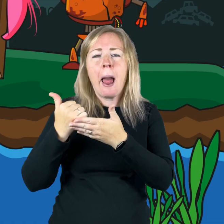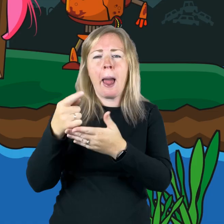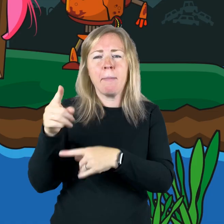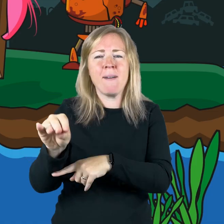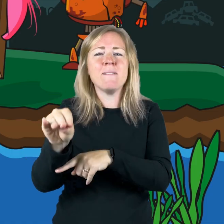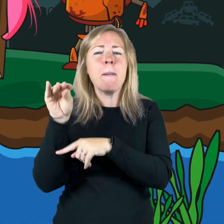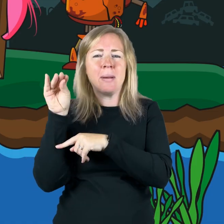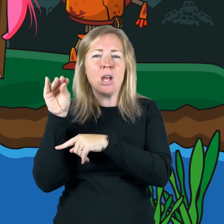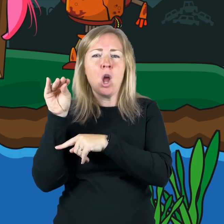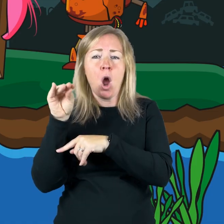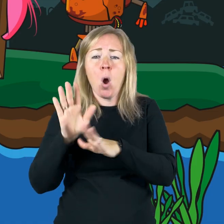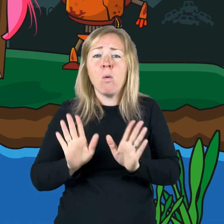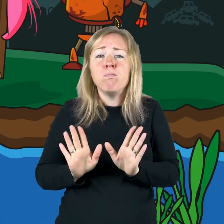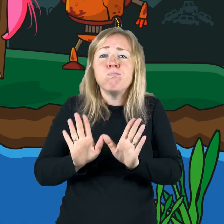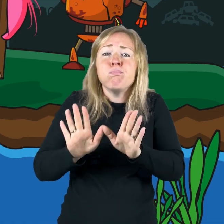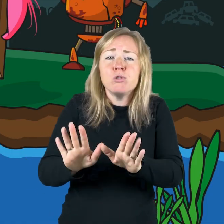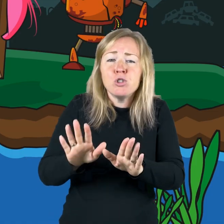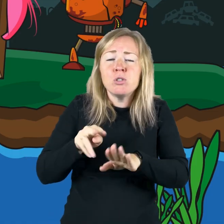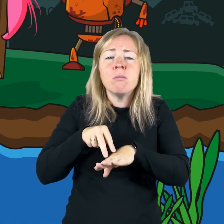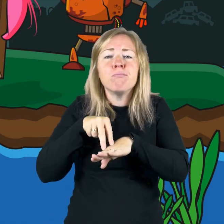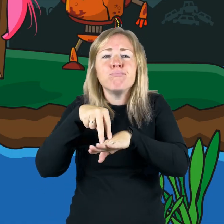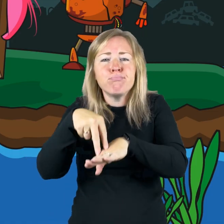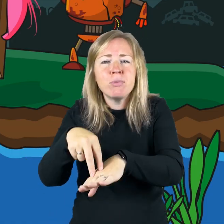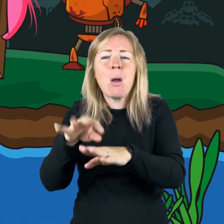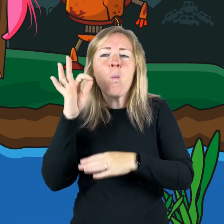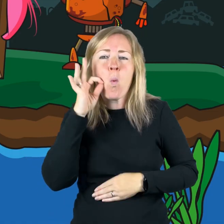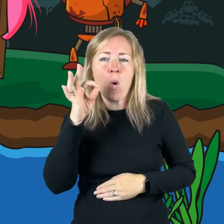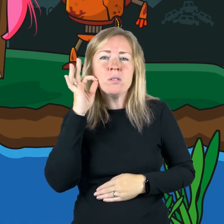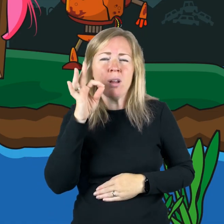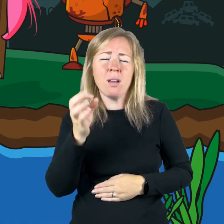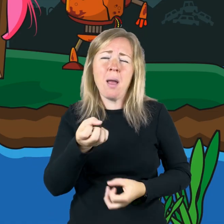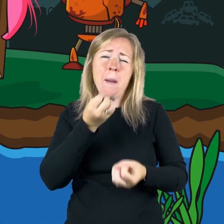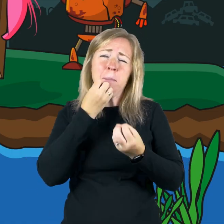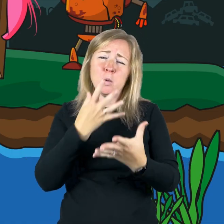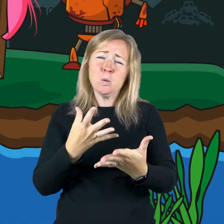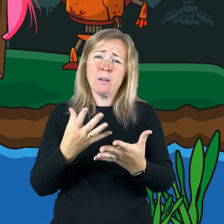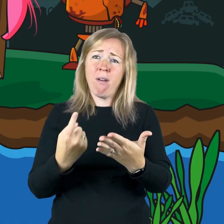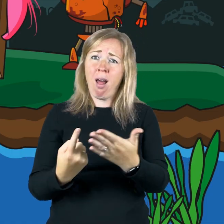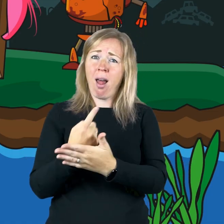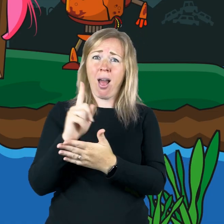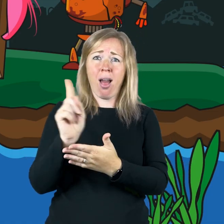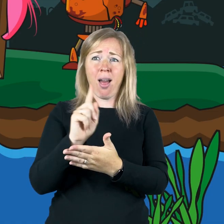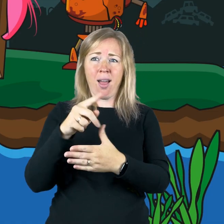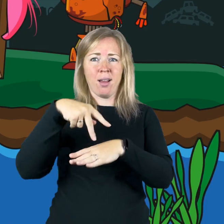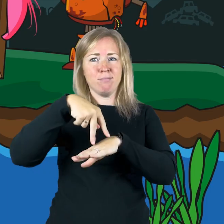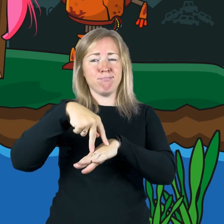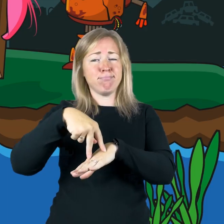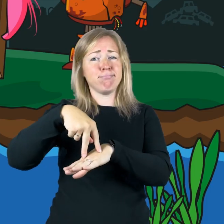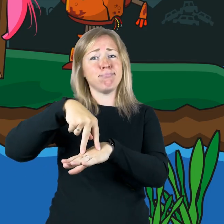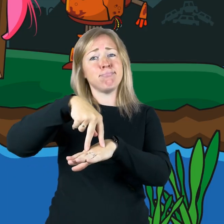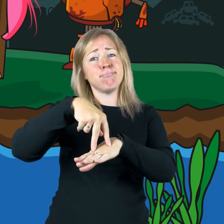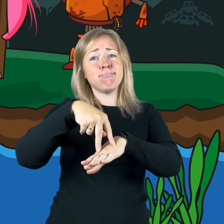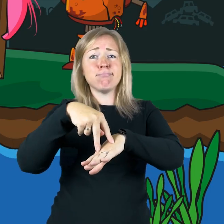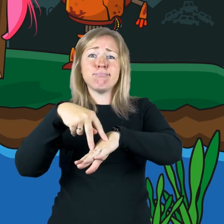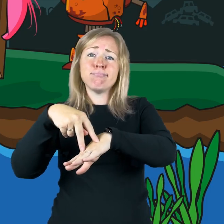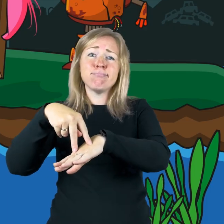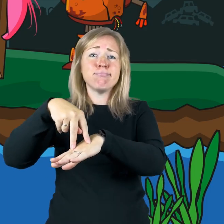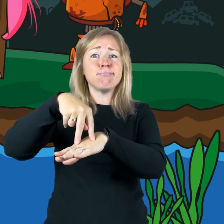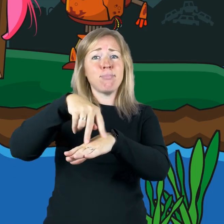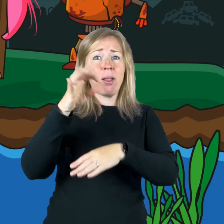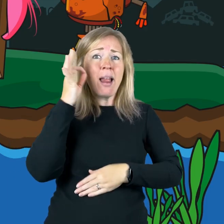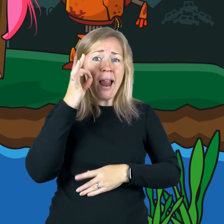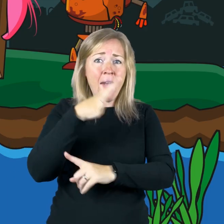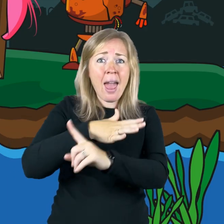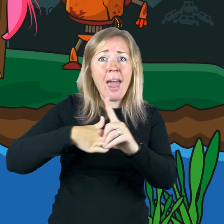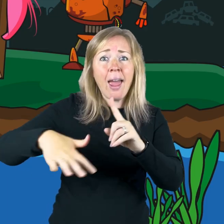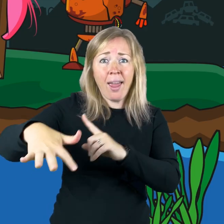helped Flamingo onto the water. And for a beautiful moment, she and the raft bobbed on the